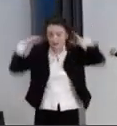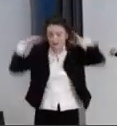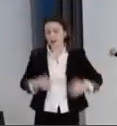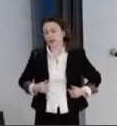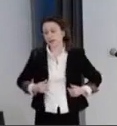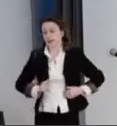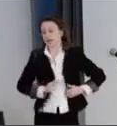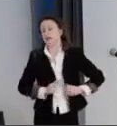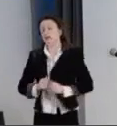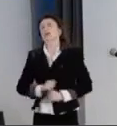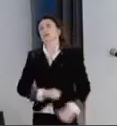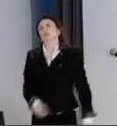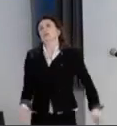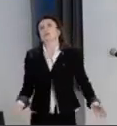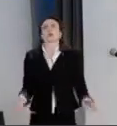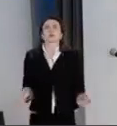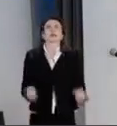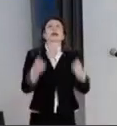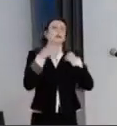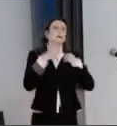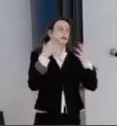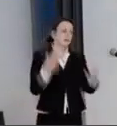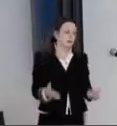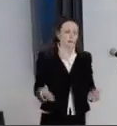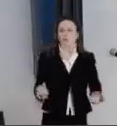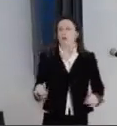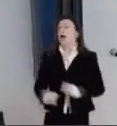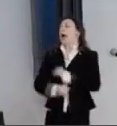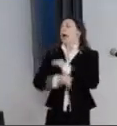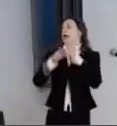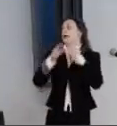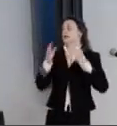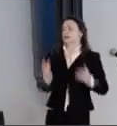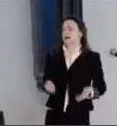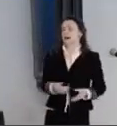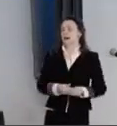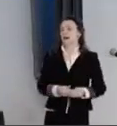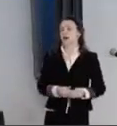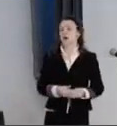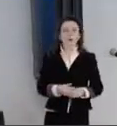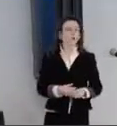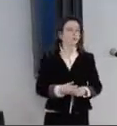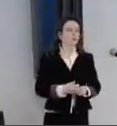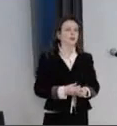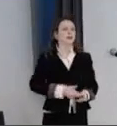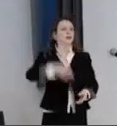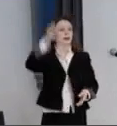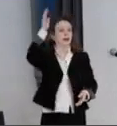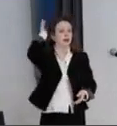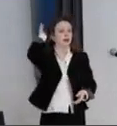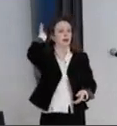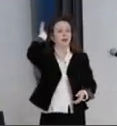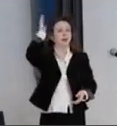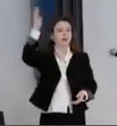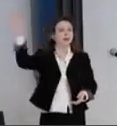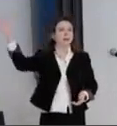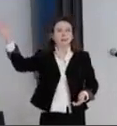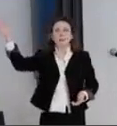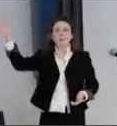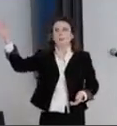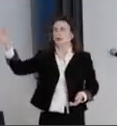Okay, I think it's, well, I was going to say, I think it's an excellent perfume. It's known to be